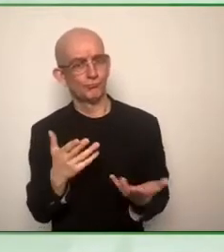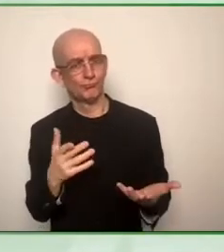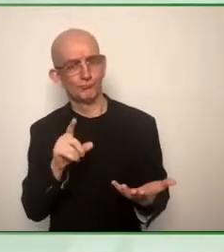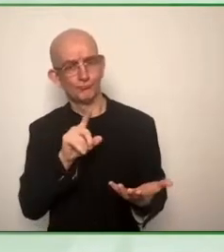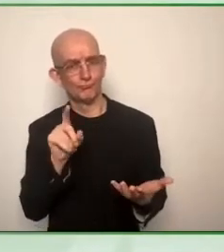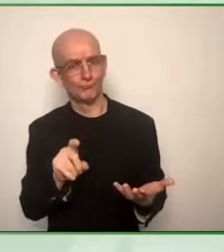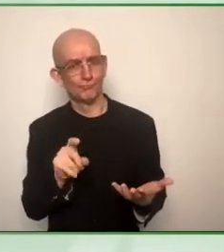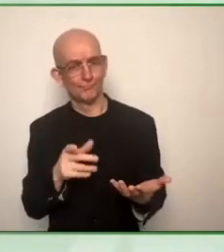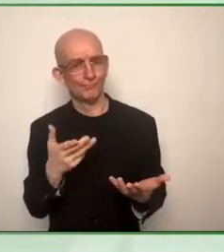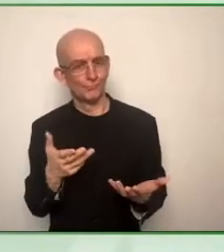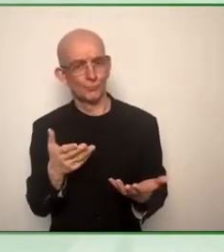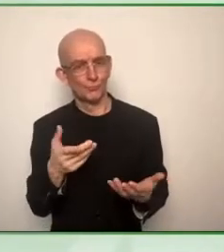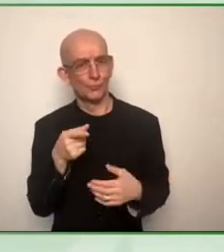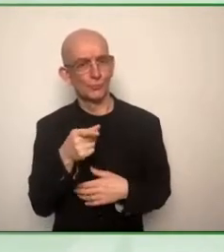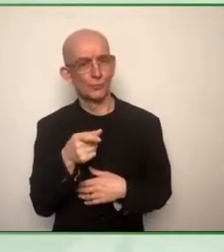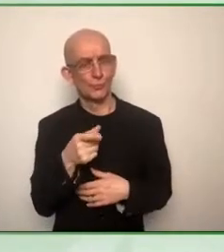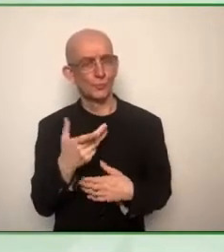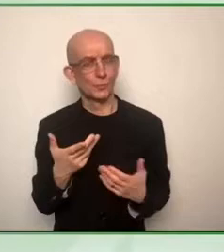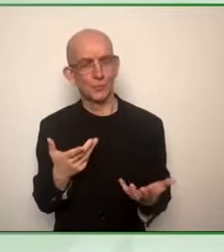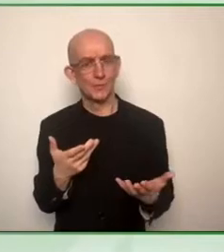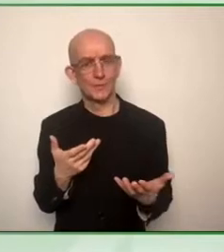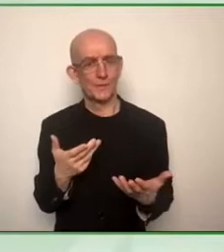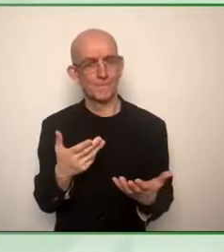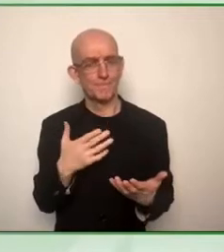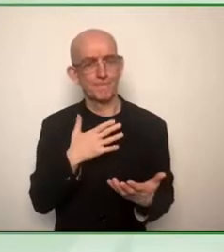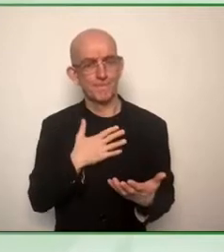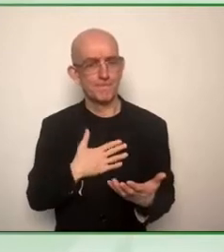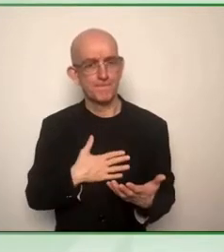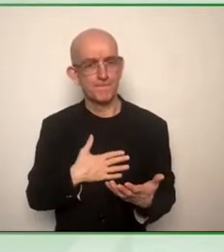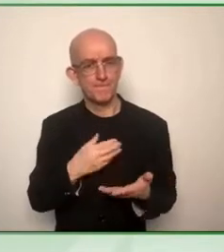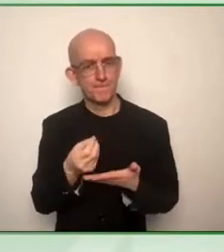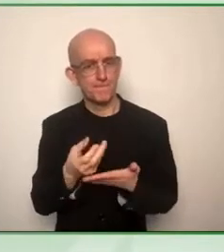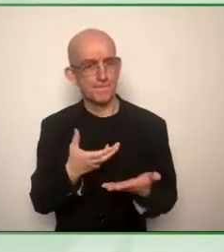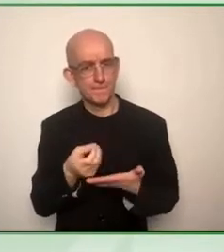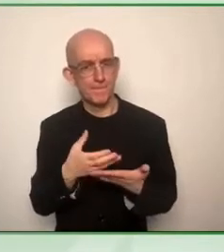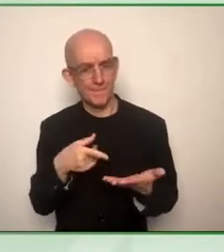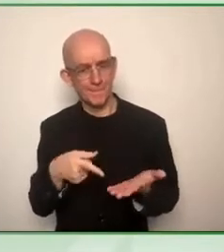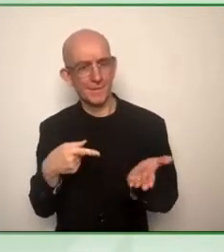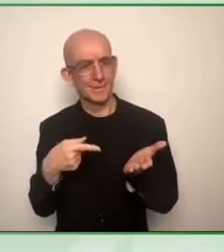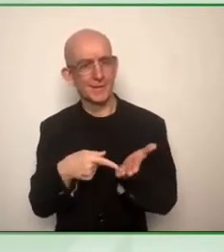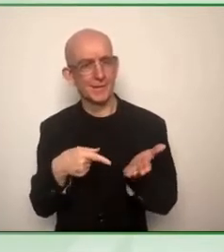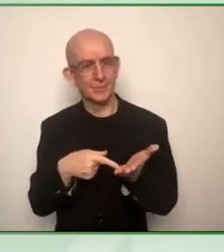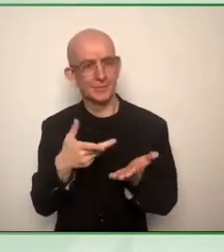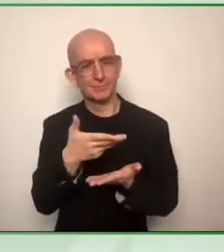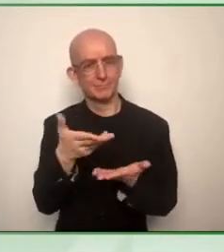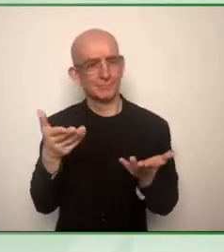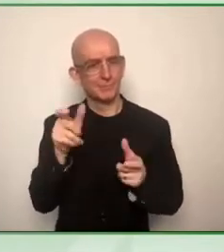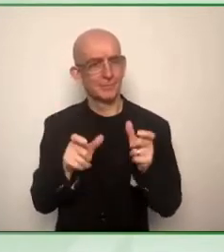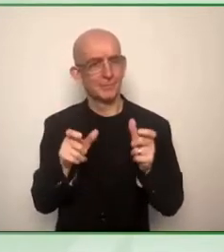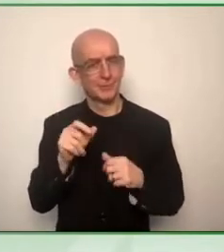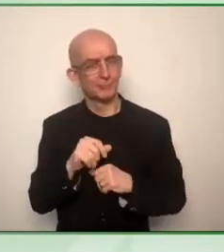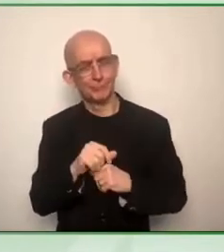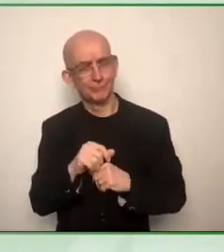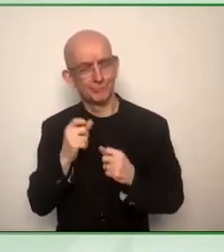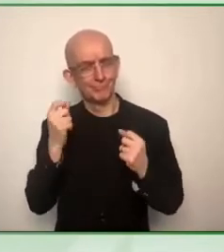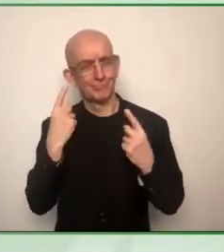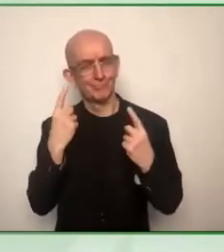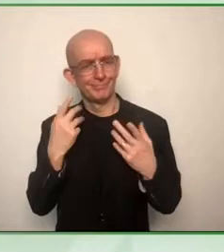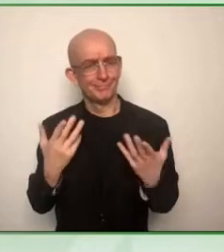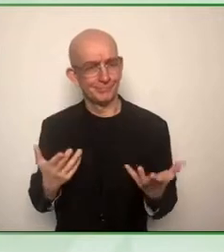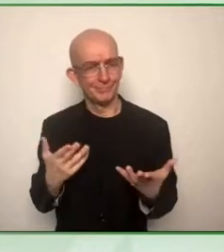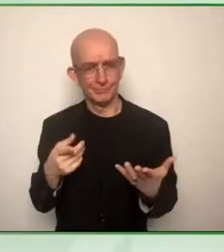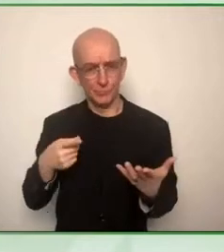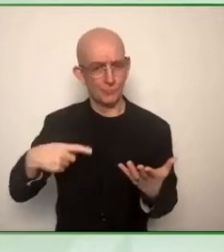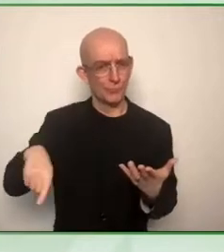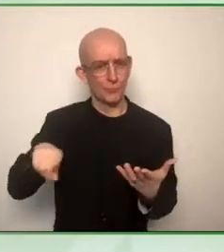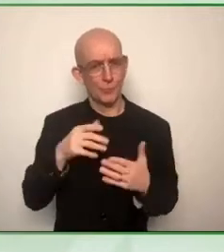expert like you. Just what is WeSignIt about? 100%. So WeSignIt is a mobile